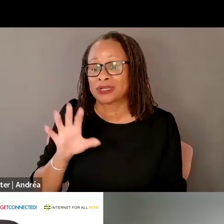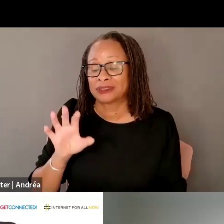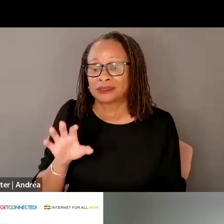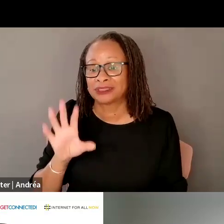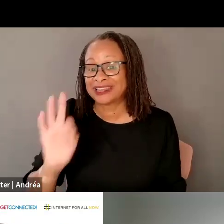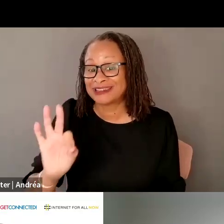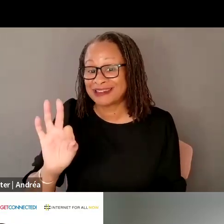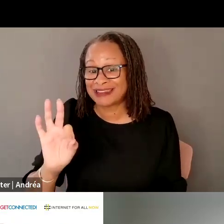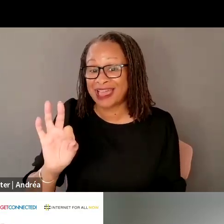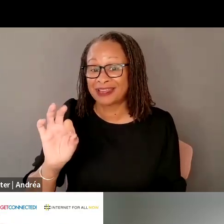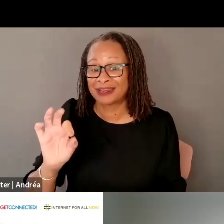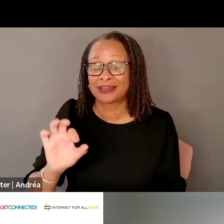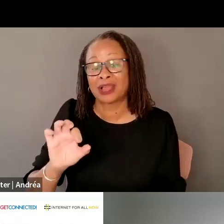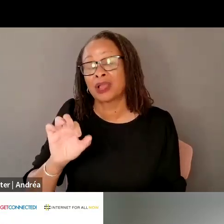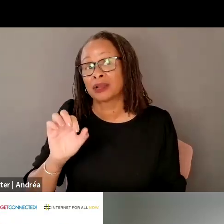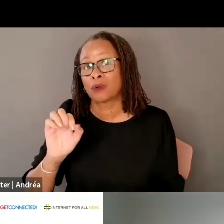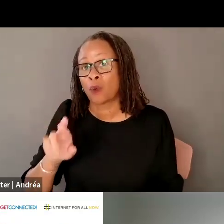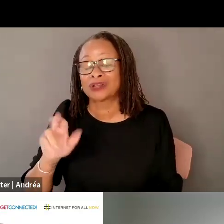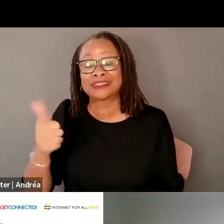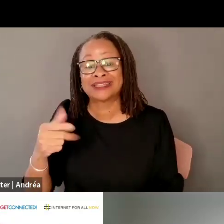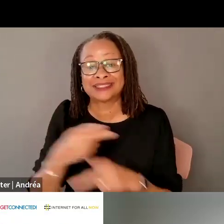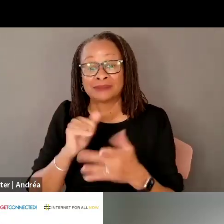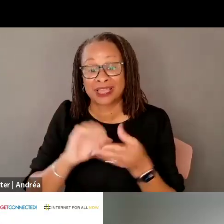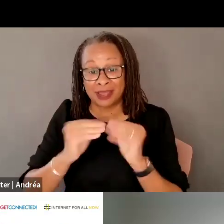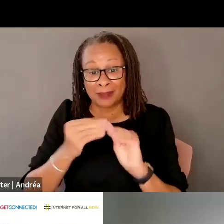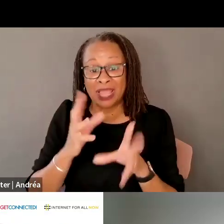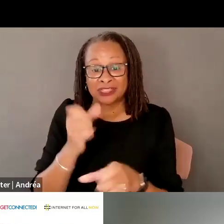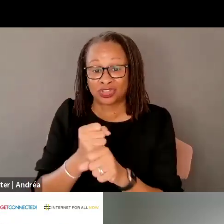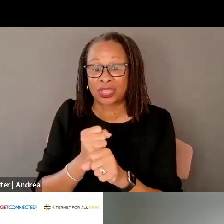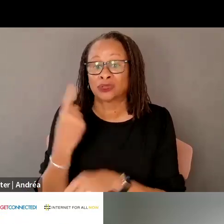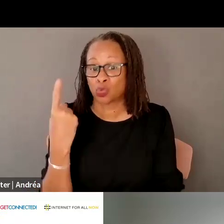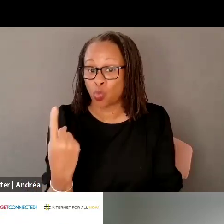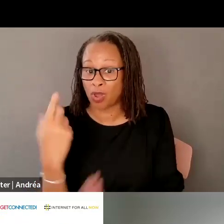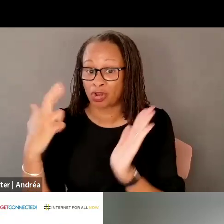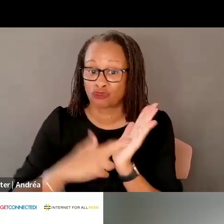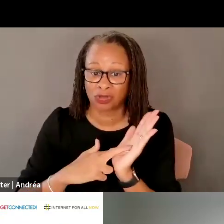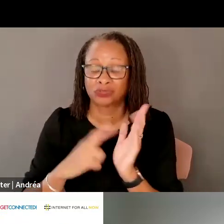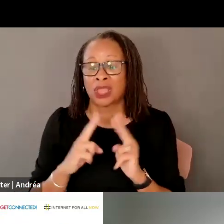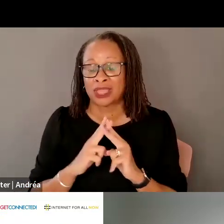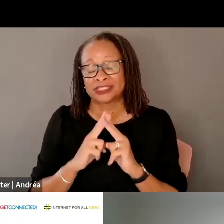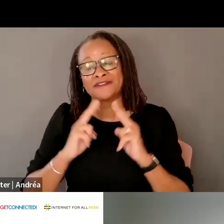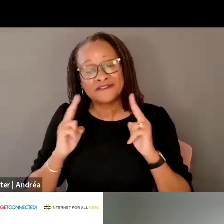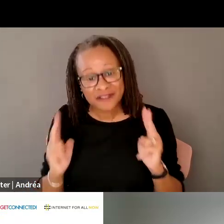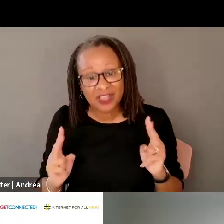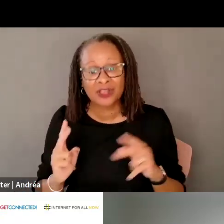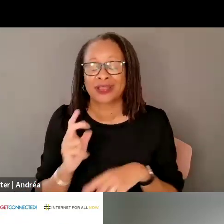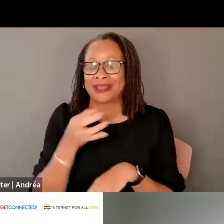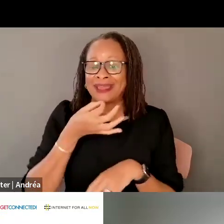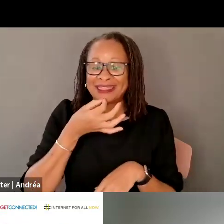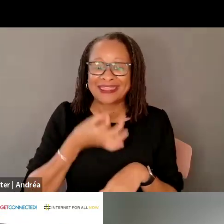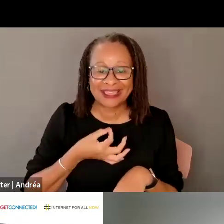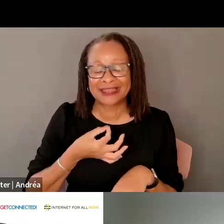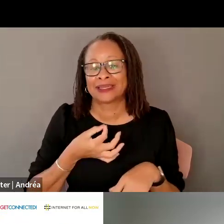9 calls or 10 times that number in order to get to one enrollment. So it's a very thin